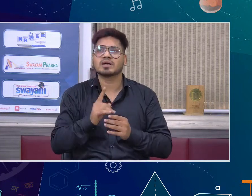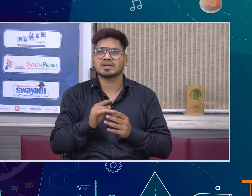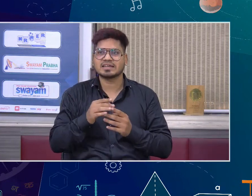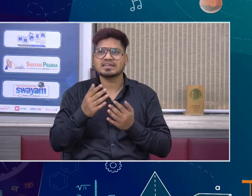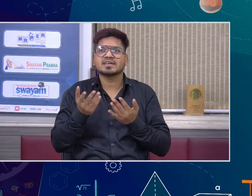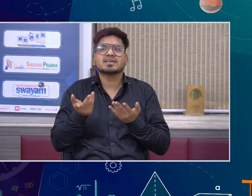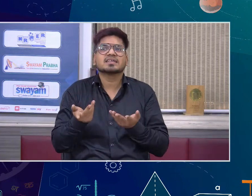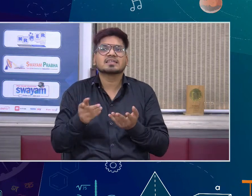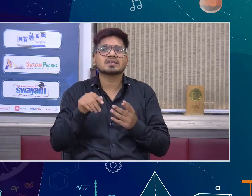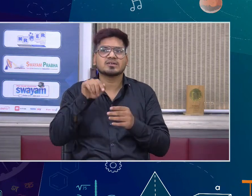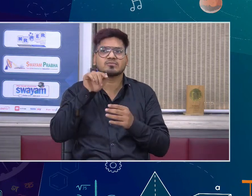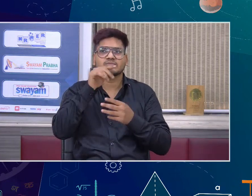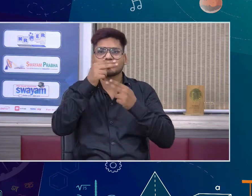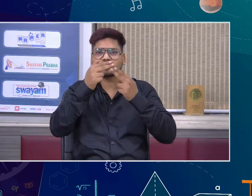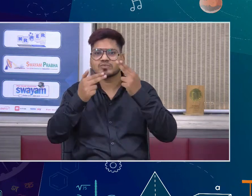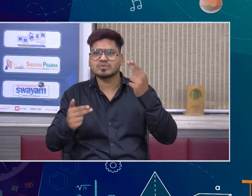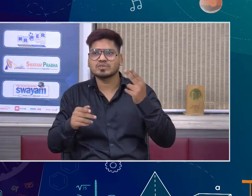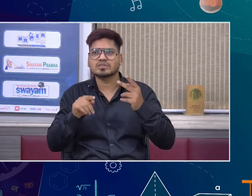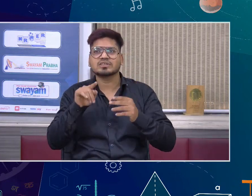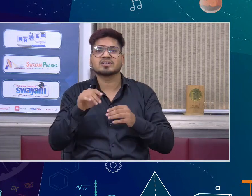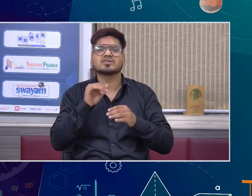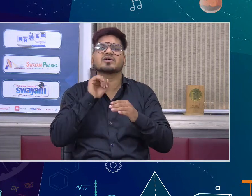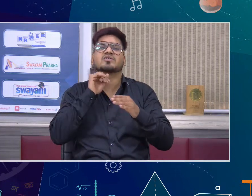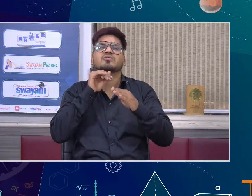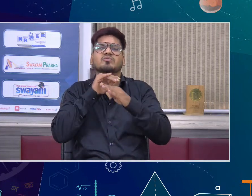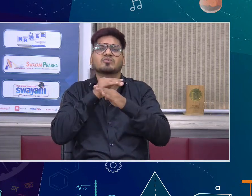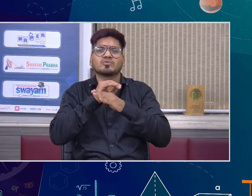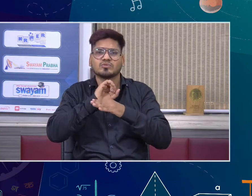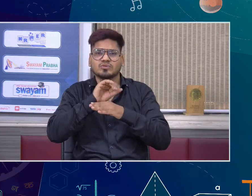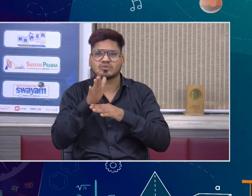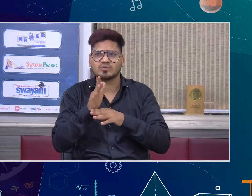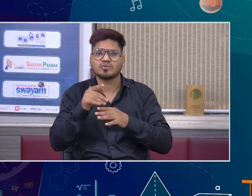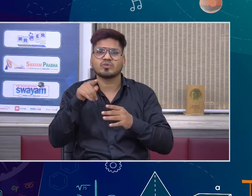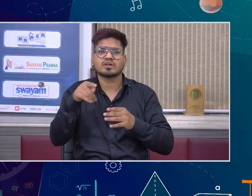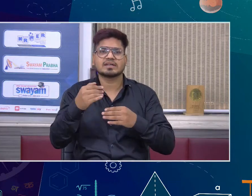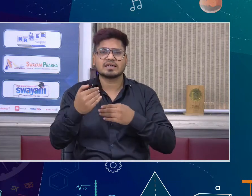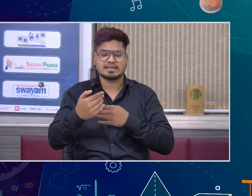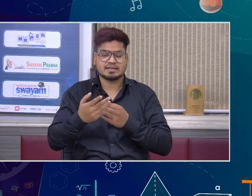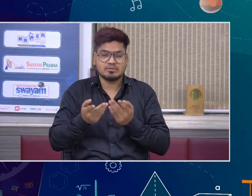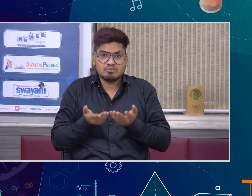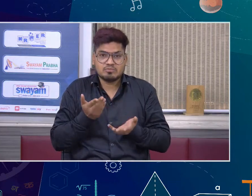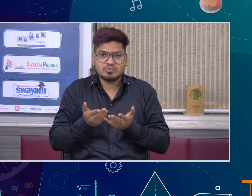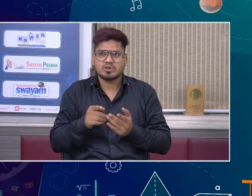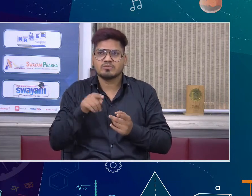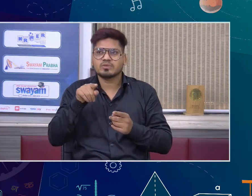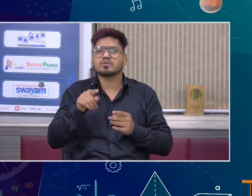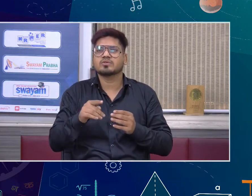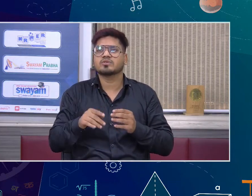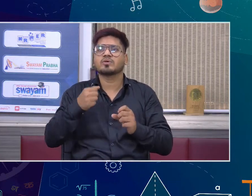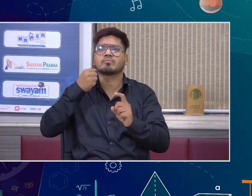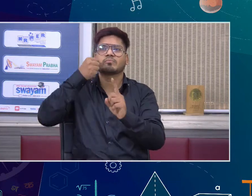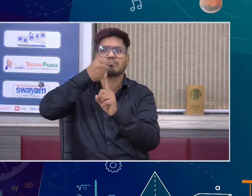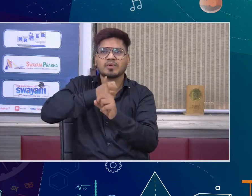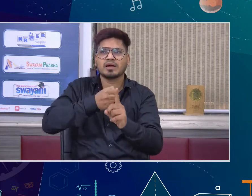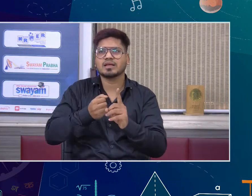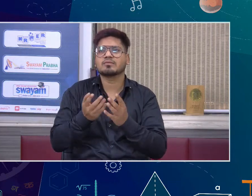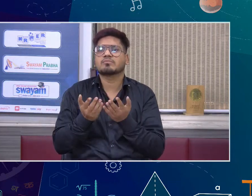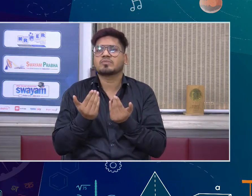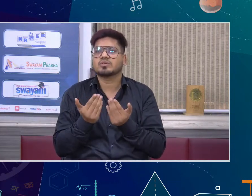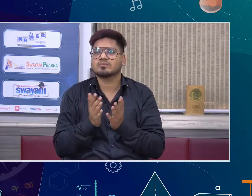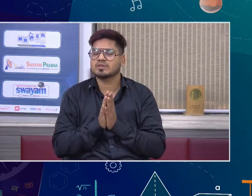what has this pandemic affected the inclusive setup, and any impact you can talk